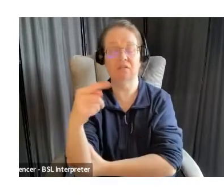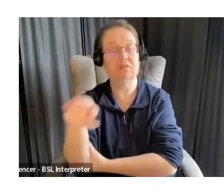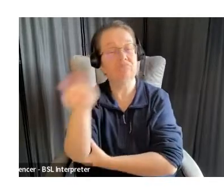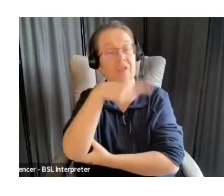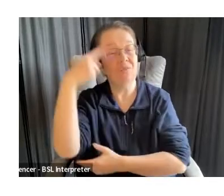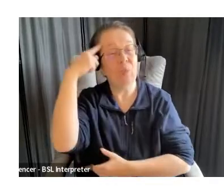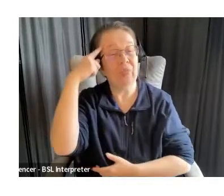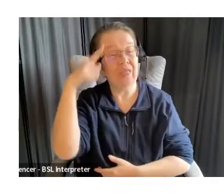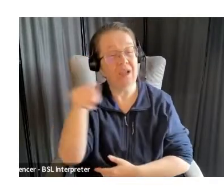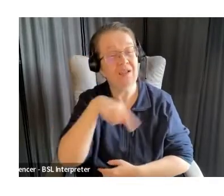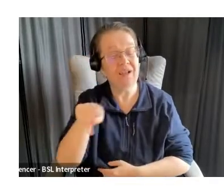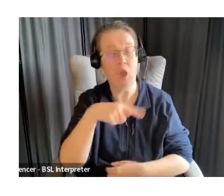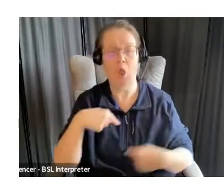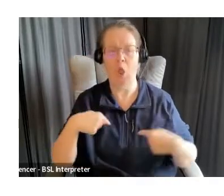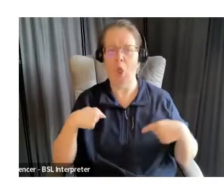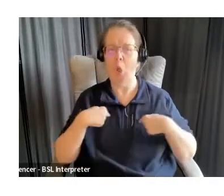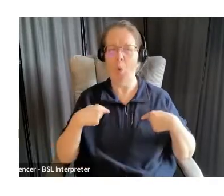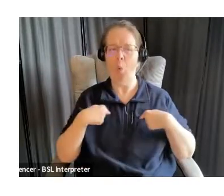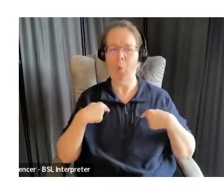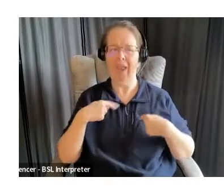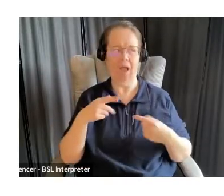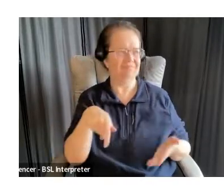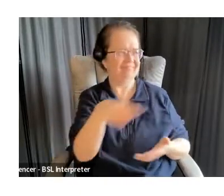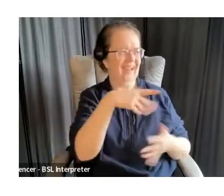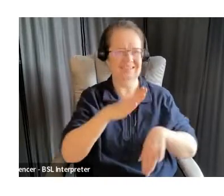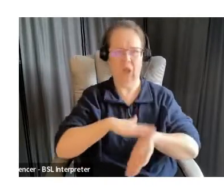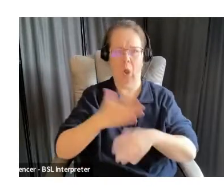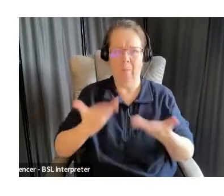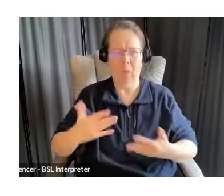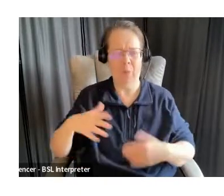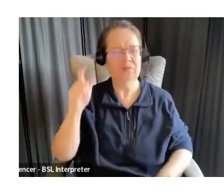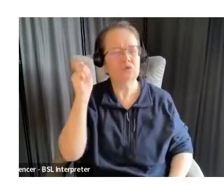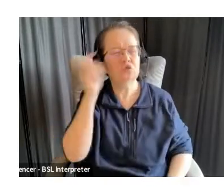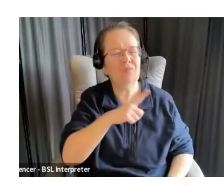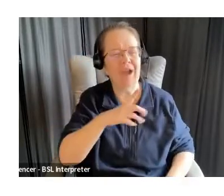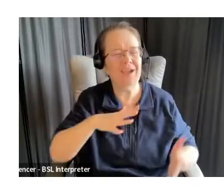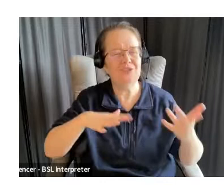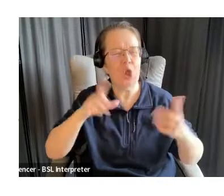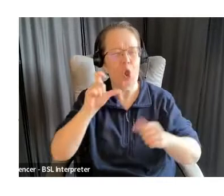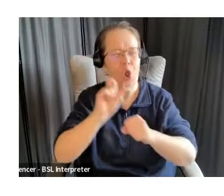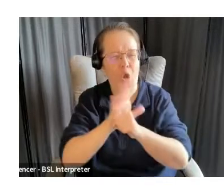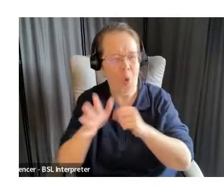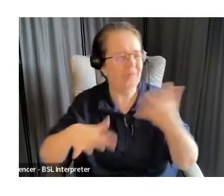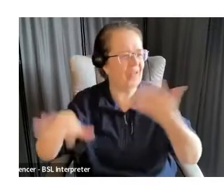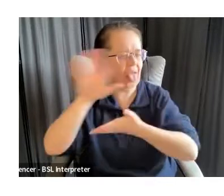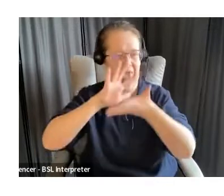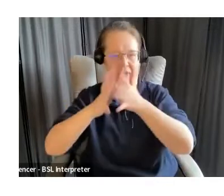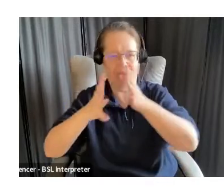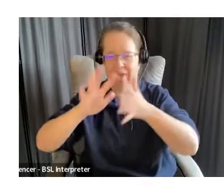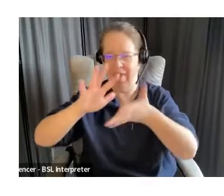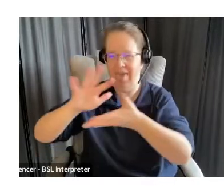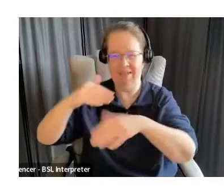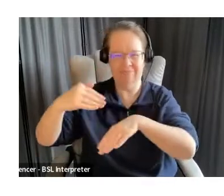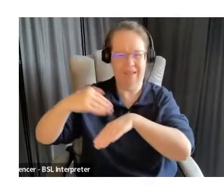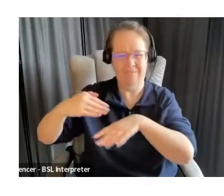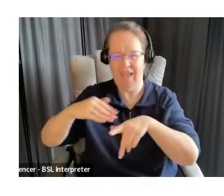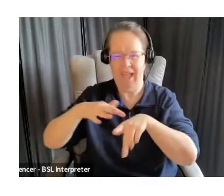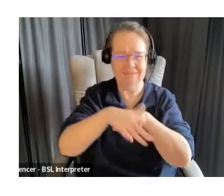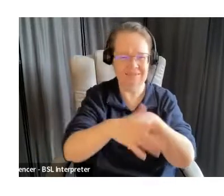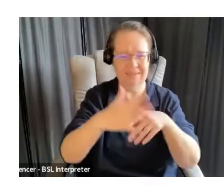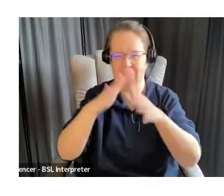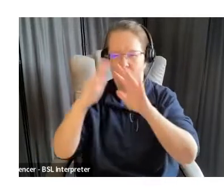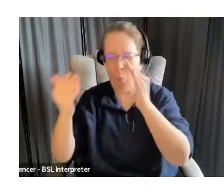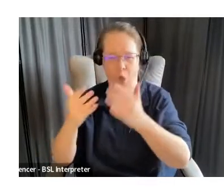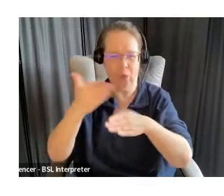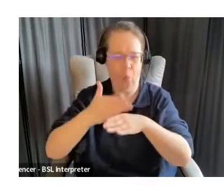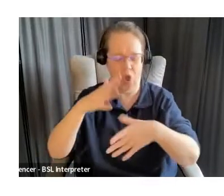we are really in very unusual times at the moment with COVID and how that is impacting our world of